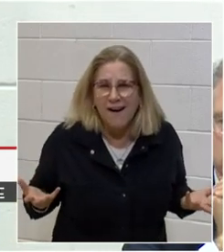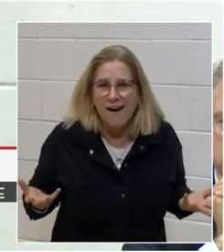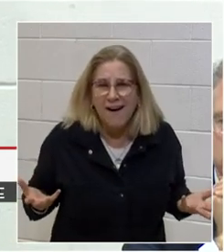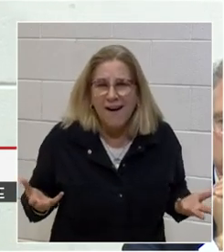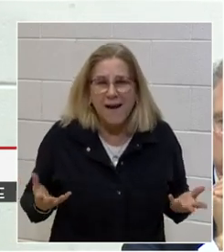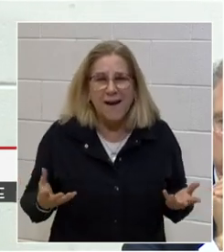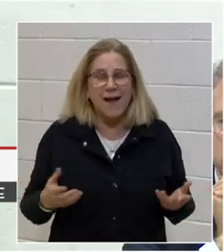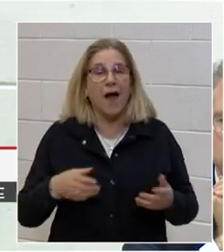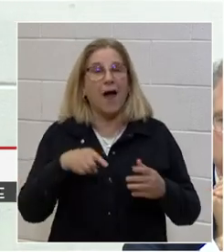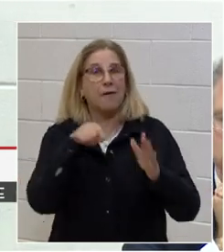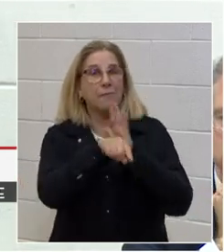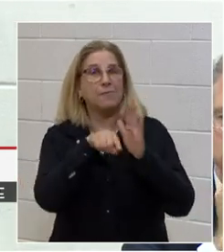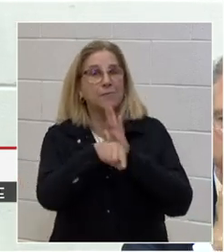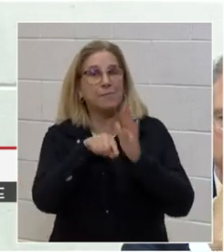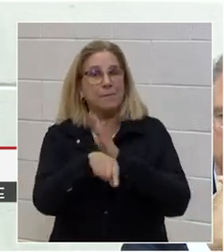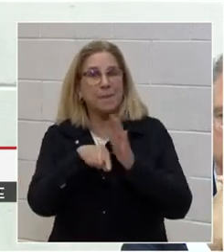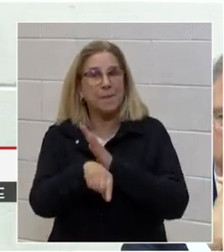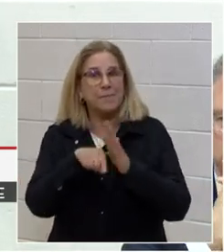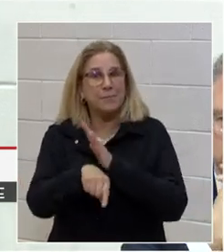are down 30%.